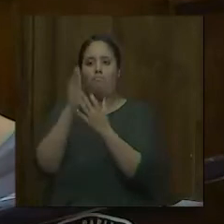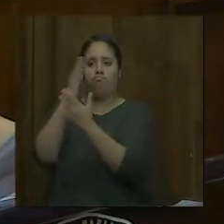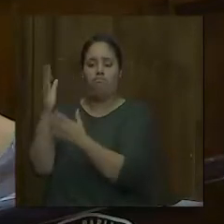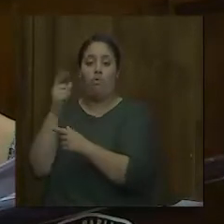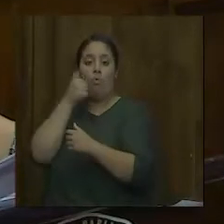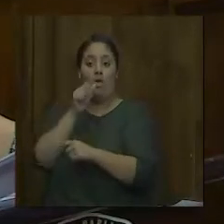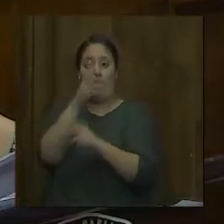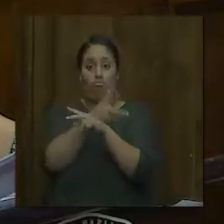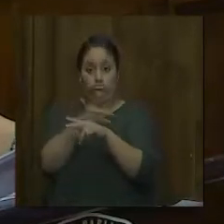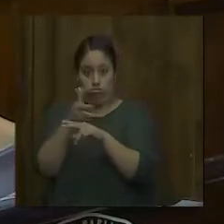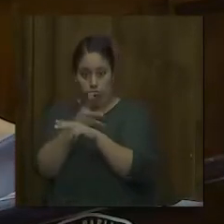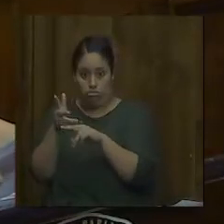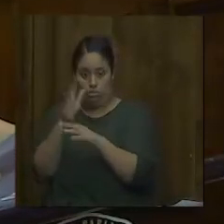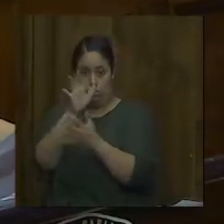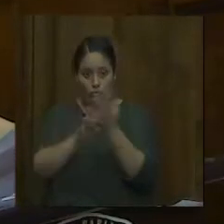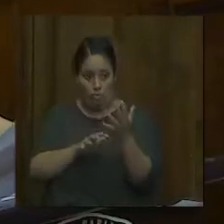they